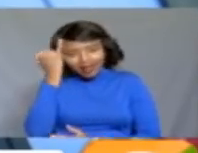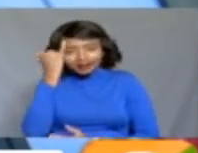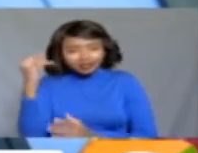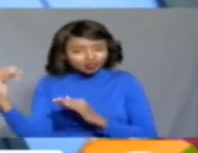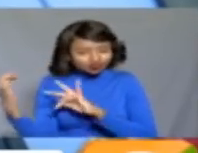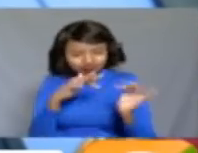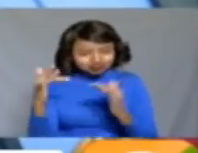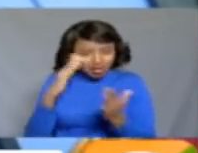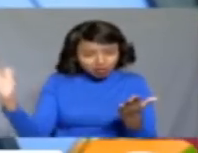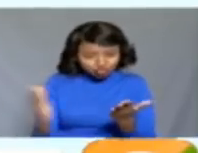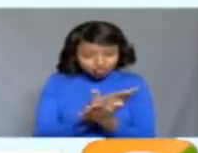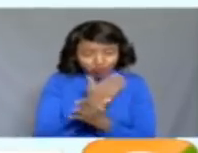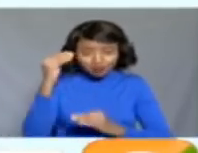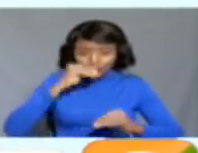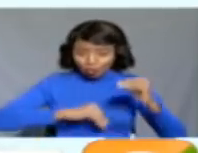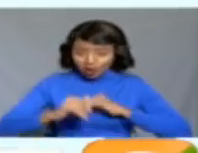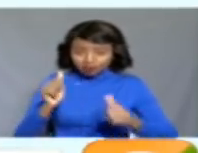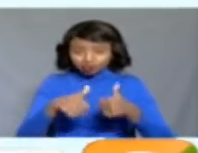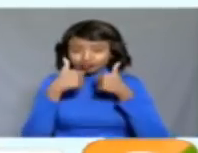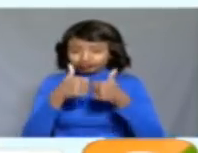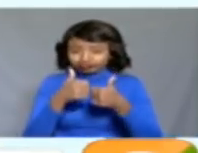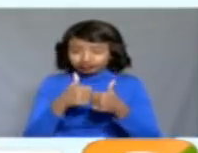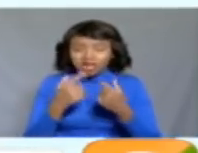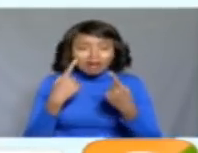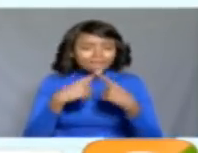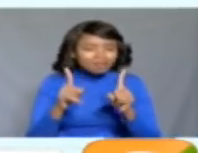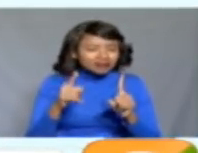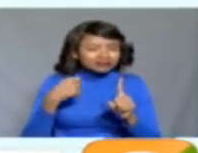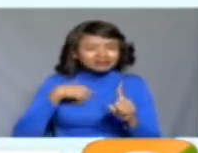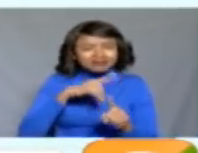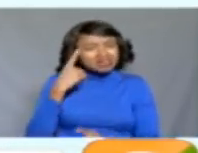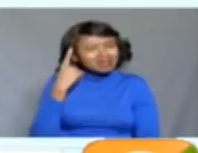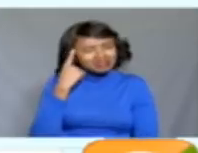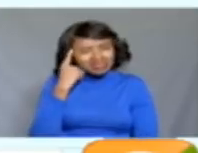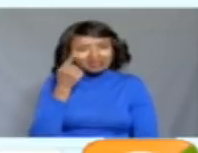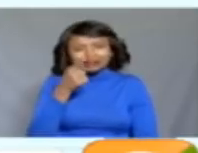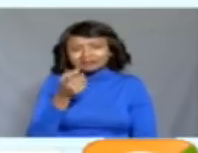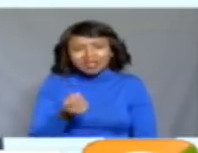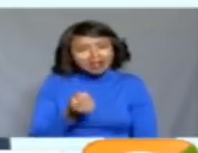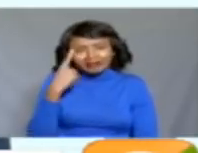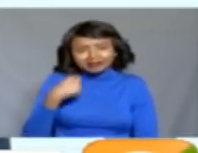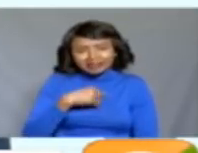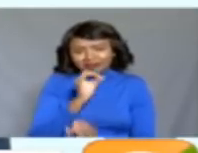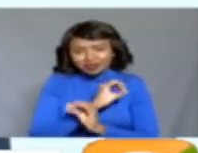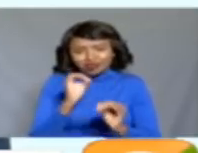I don't know what is wrong with what I said about the issue of corruption.